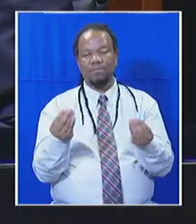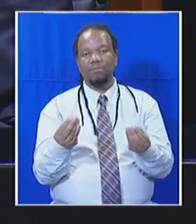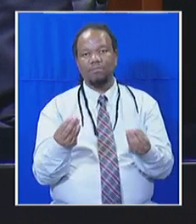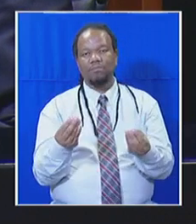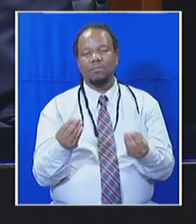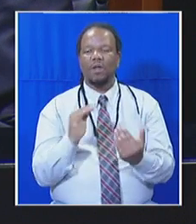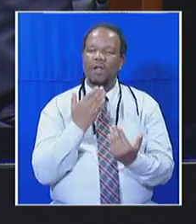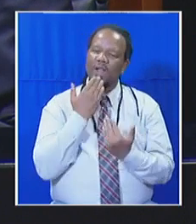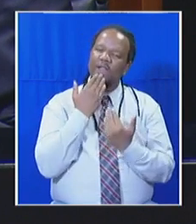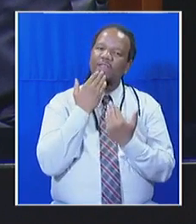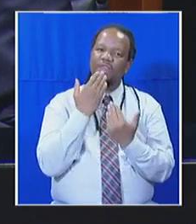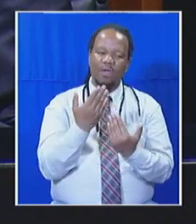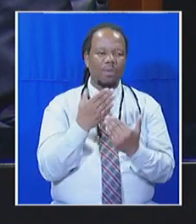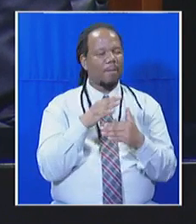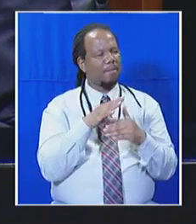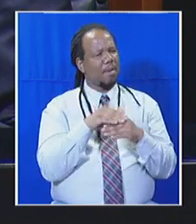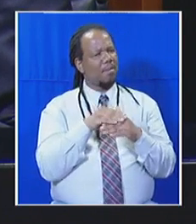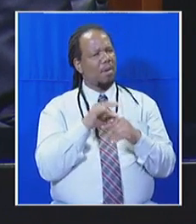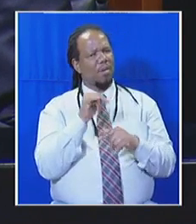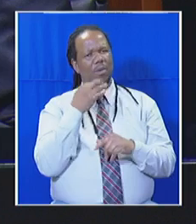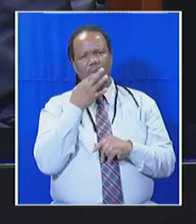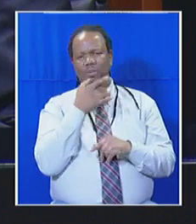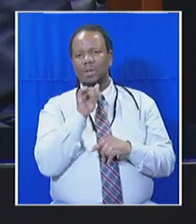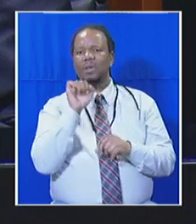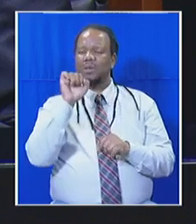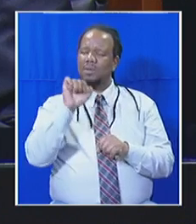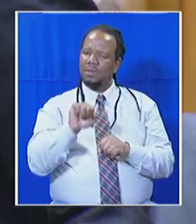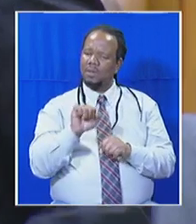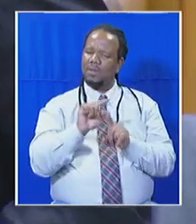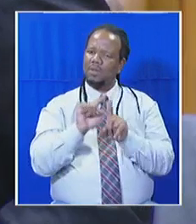Thank you, Honourable Member. The impulse we are talking about is historical.